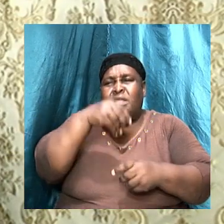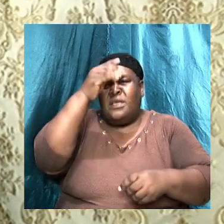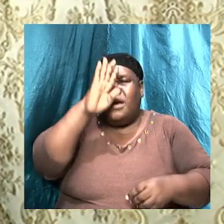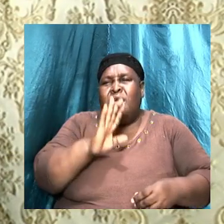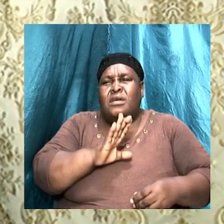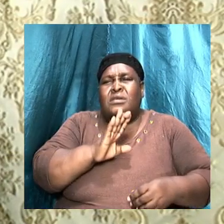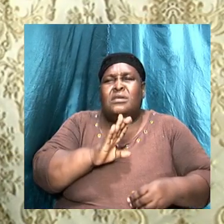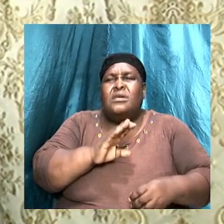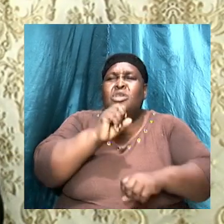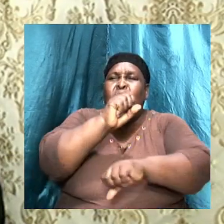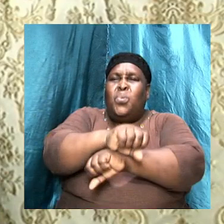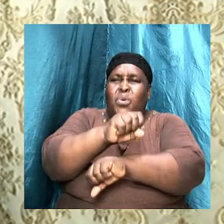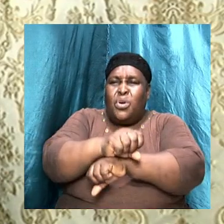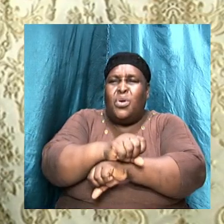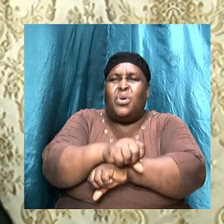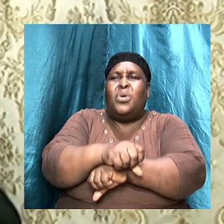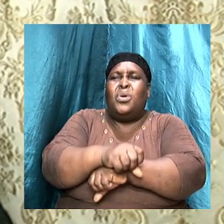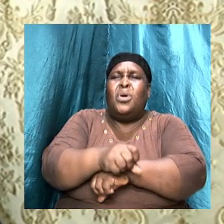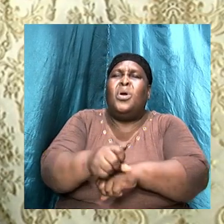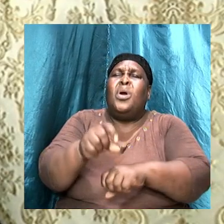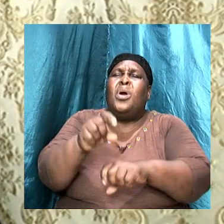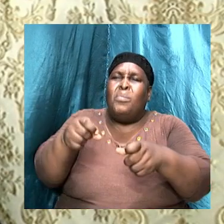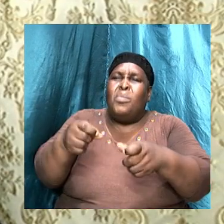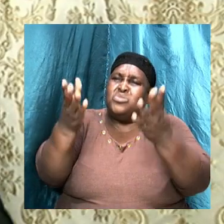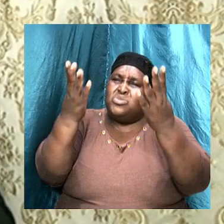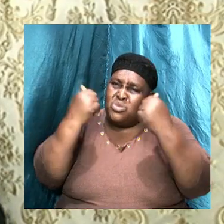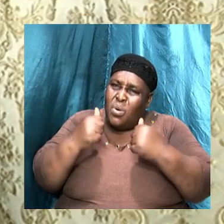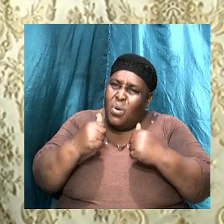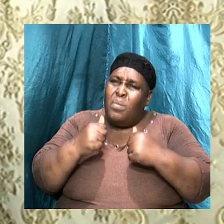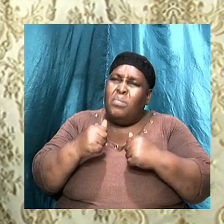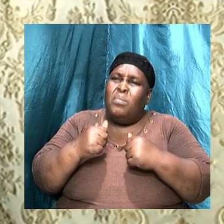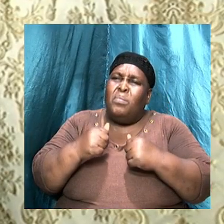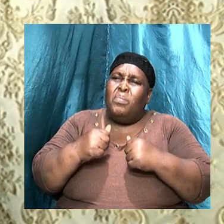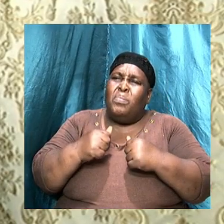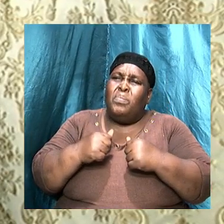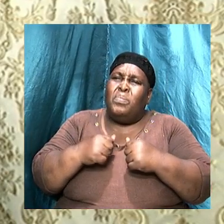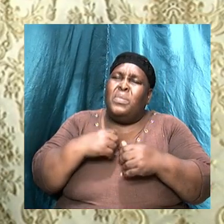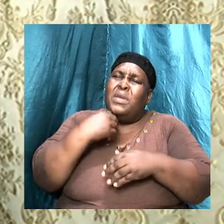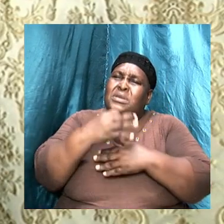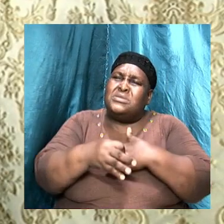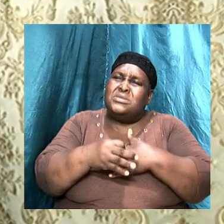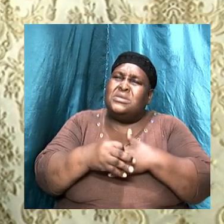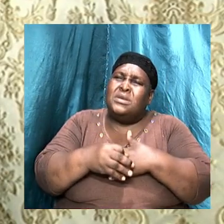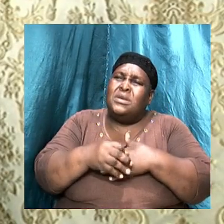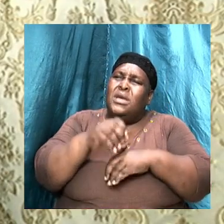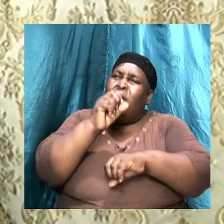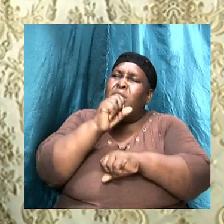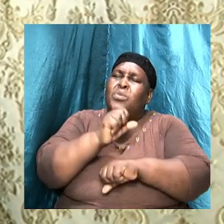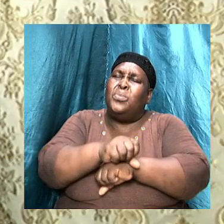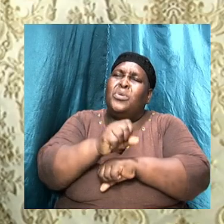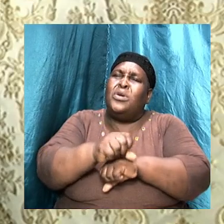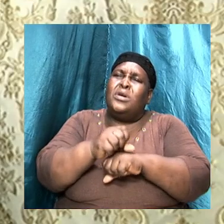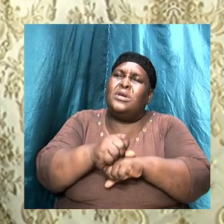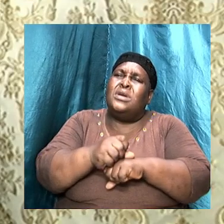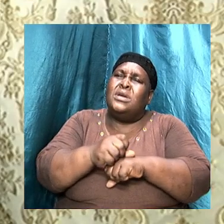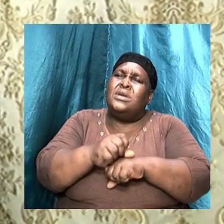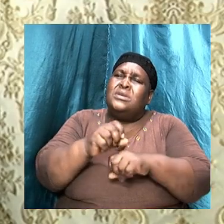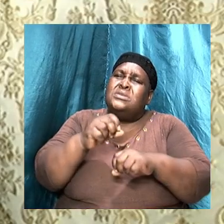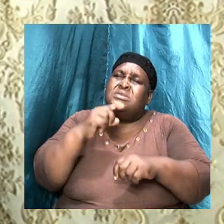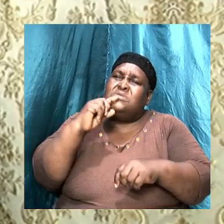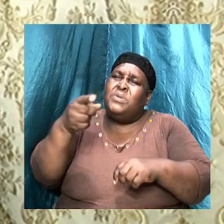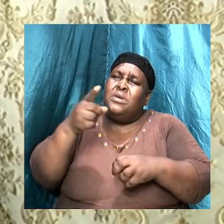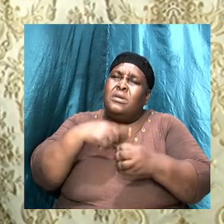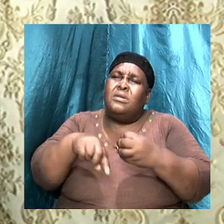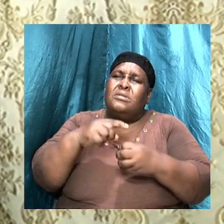then the works must follow. And the work that we are talking about now is not a physical work, amen, because some folks believe that